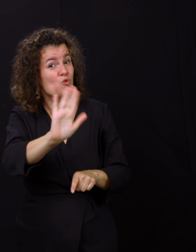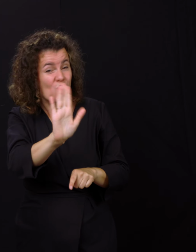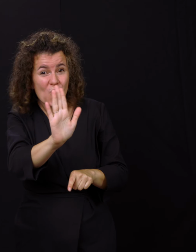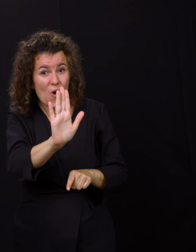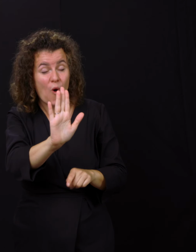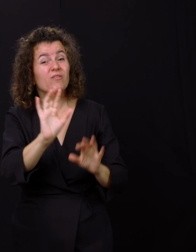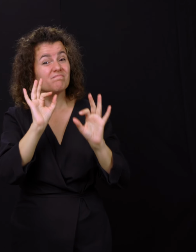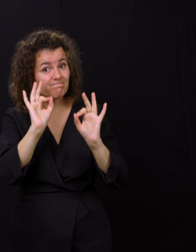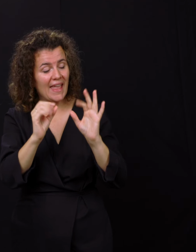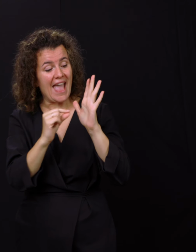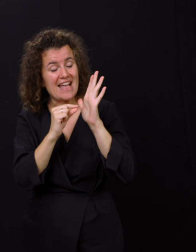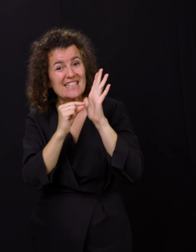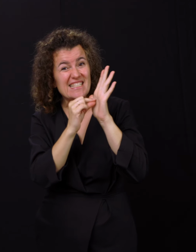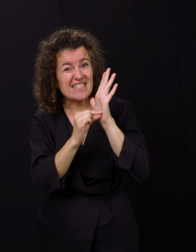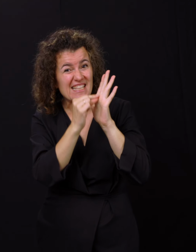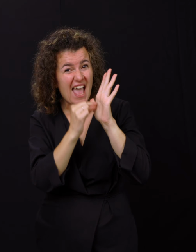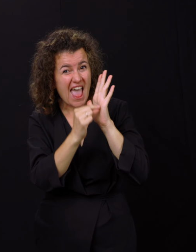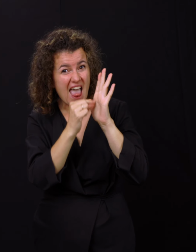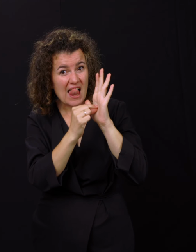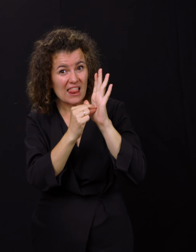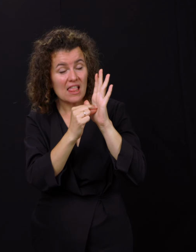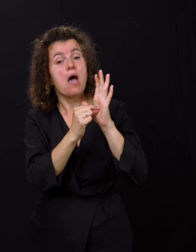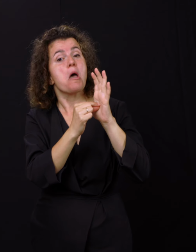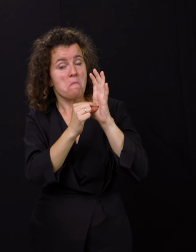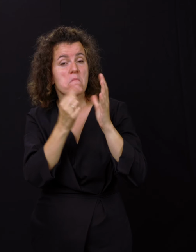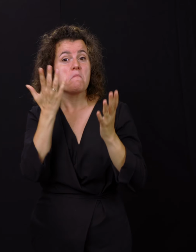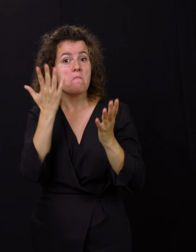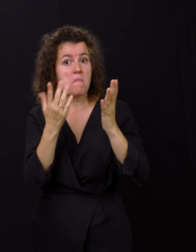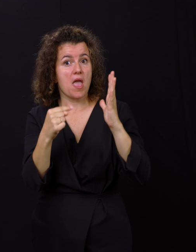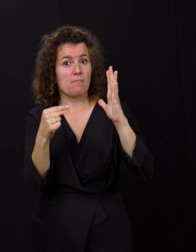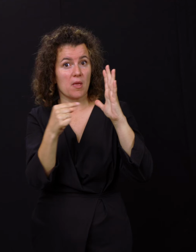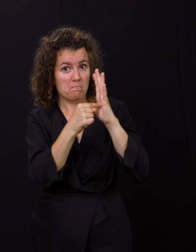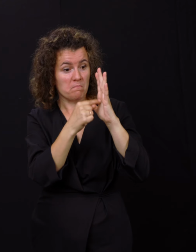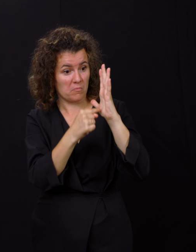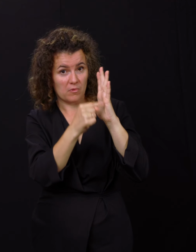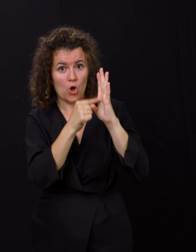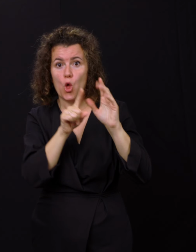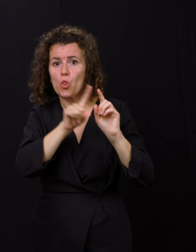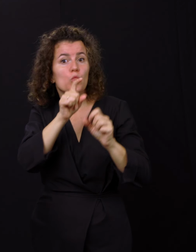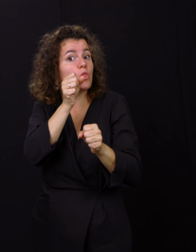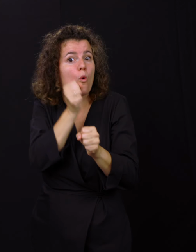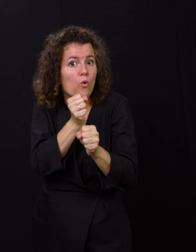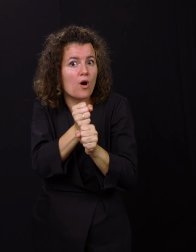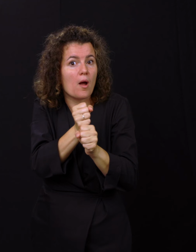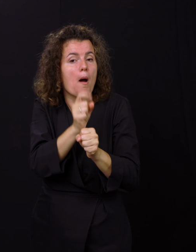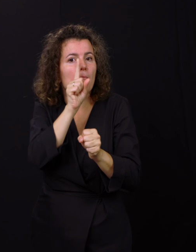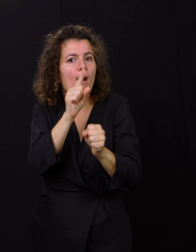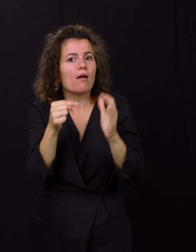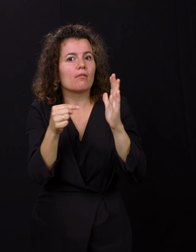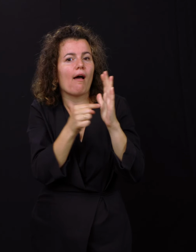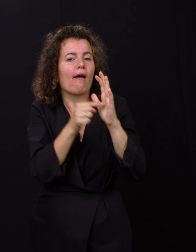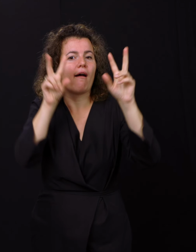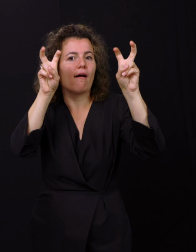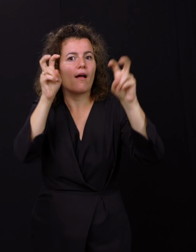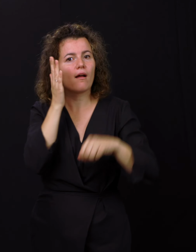cells in the retina can still be preserved despite having lost their function. And indeed, what we